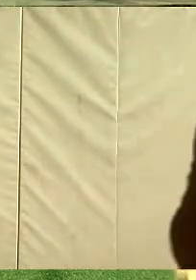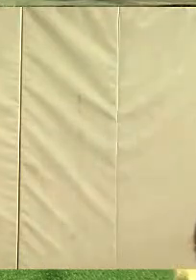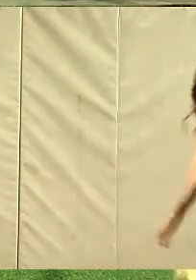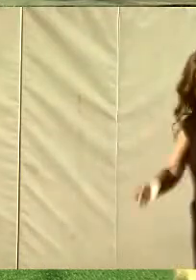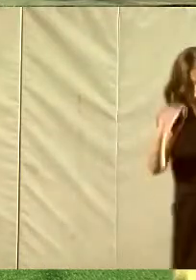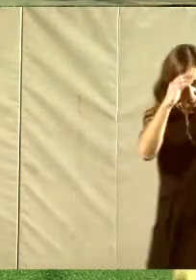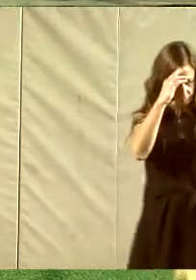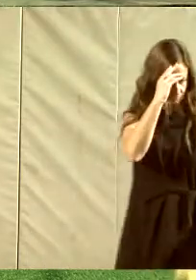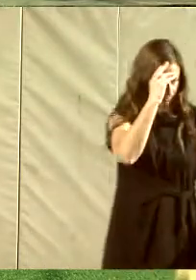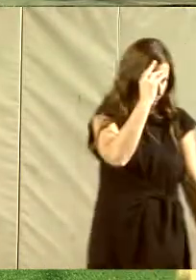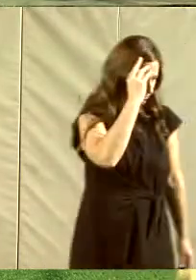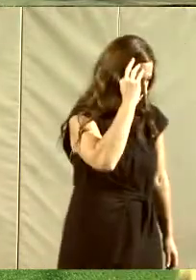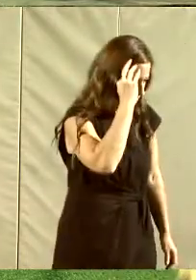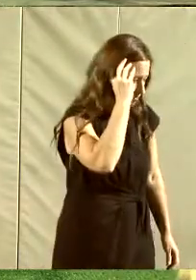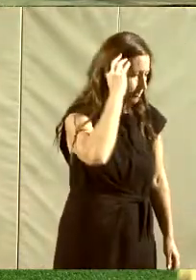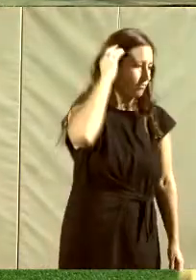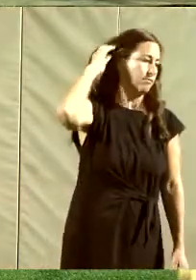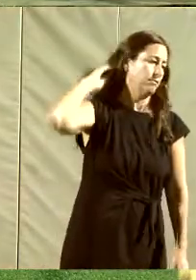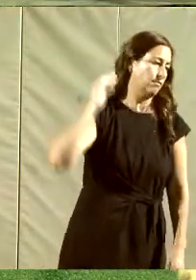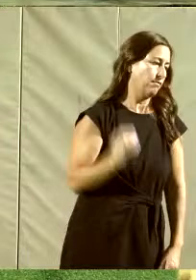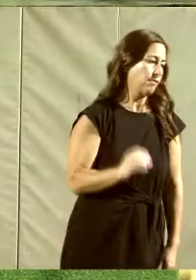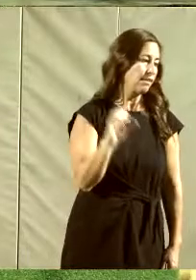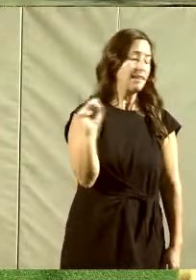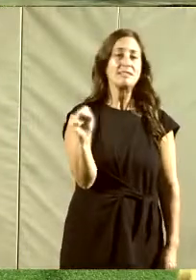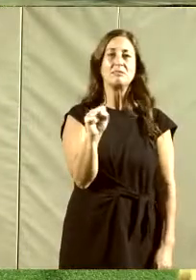Sanaya Kalise Edwards.